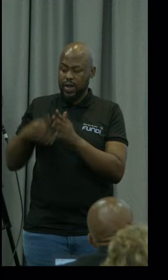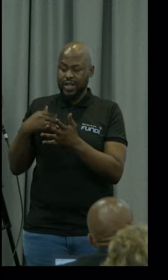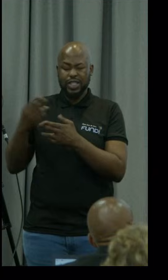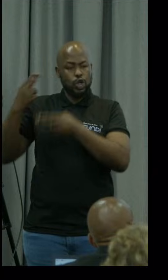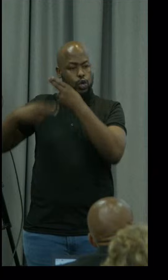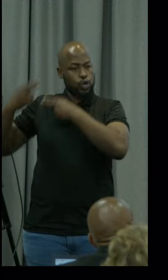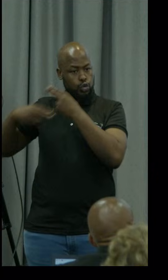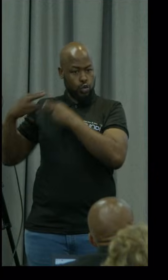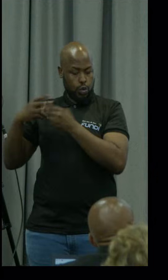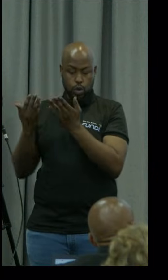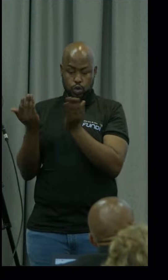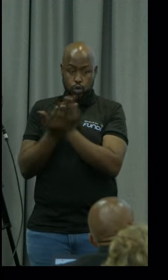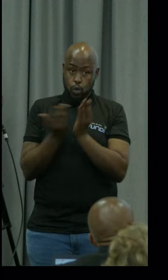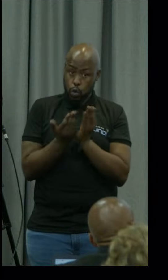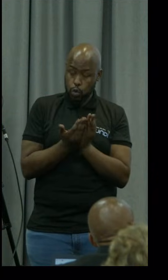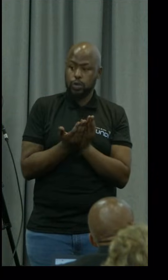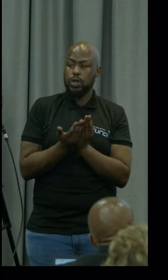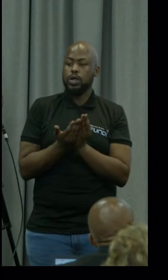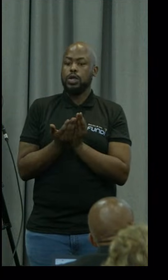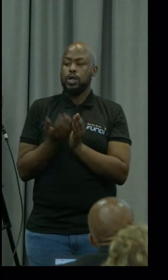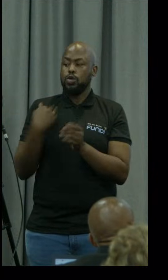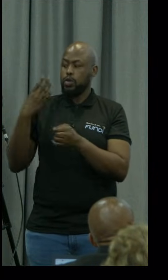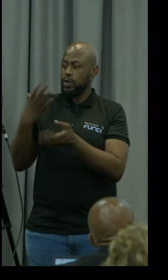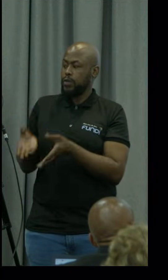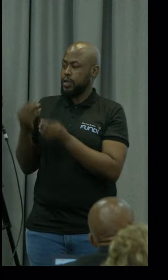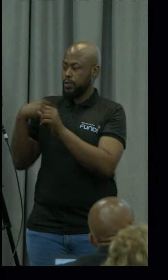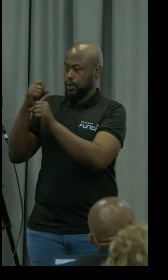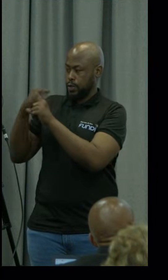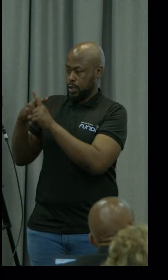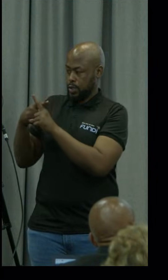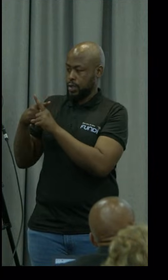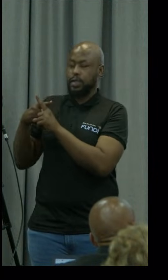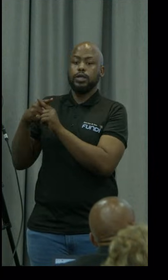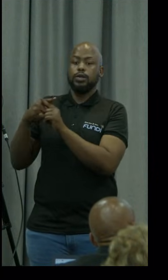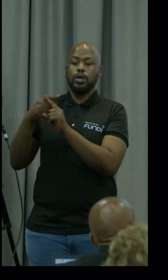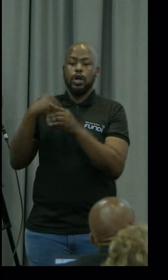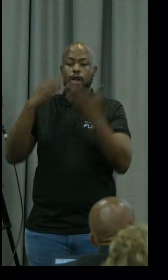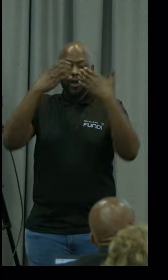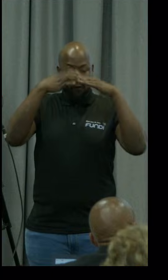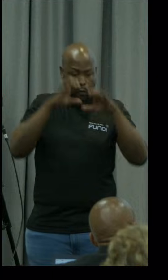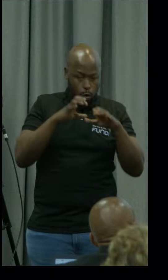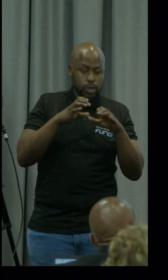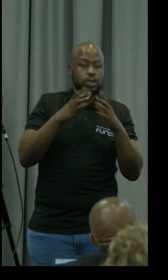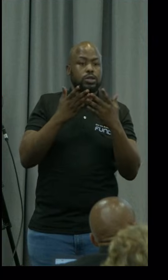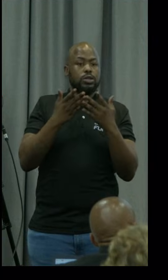historically disadvantaged schools who have been targeted for kind of focus